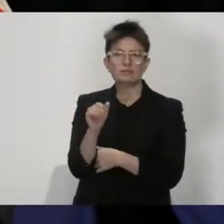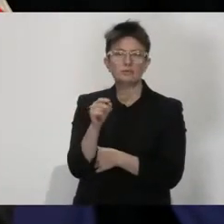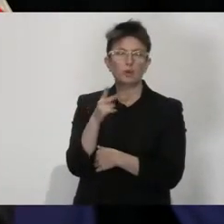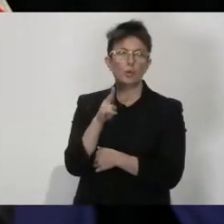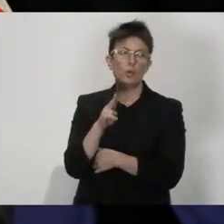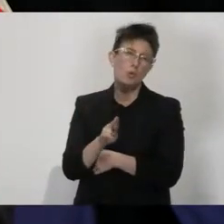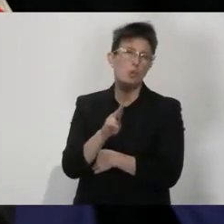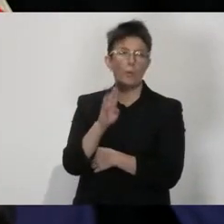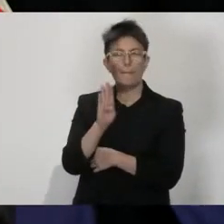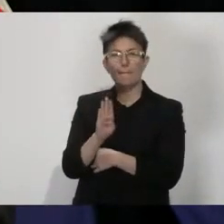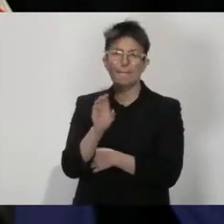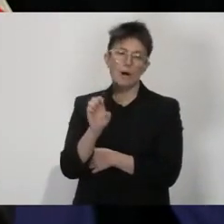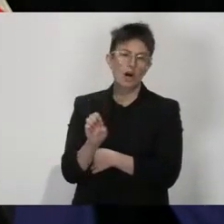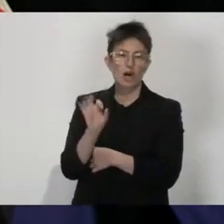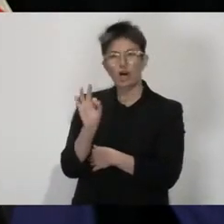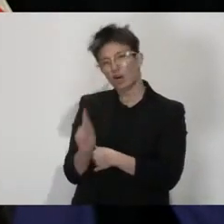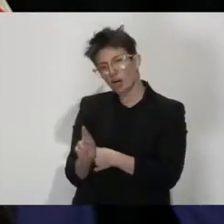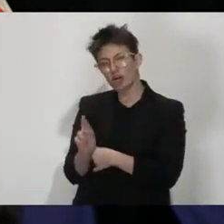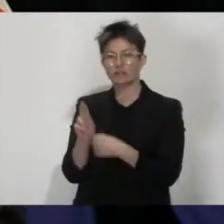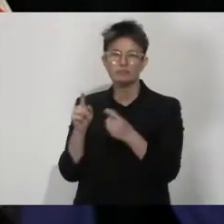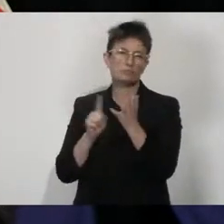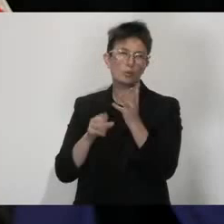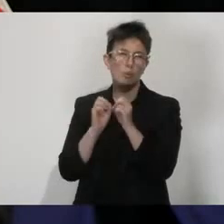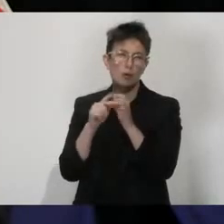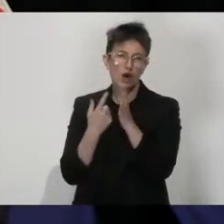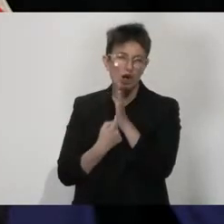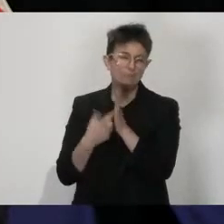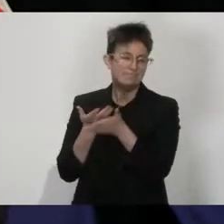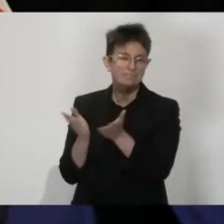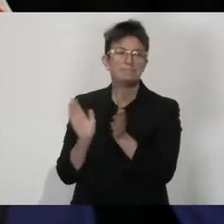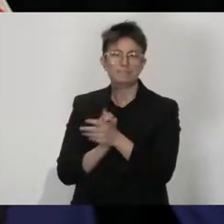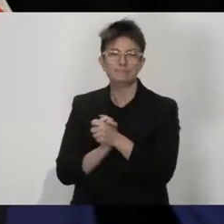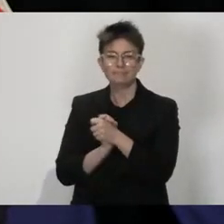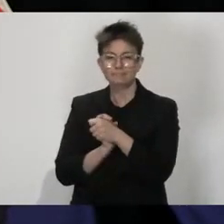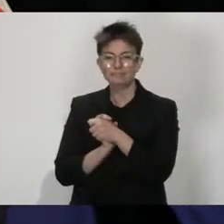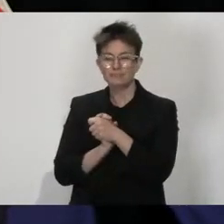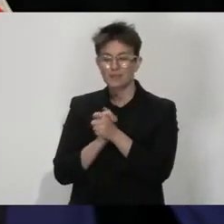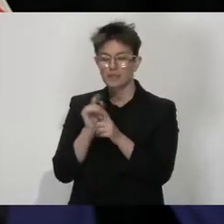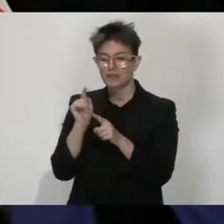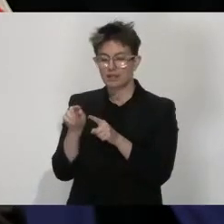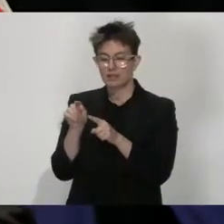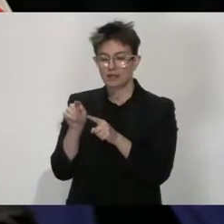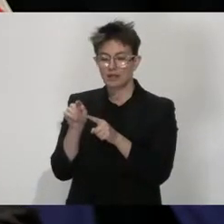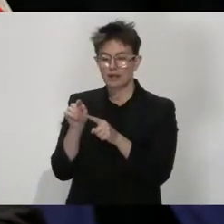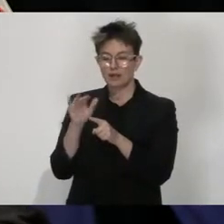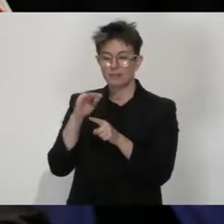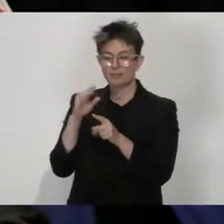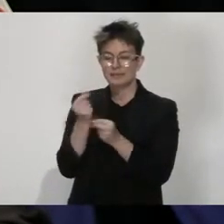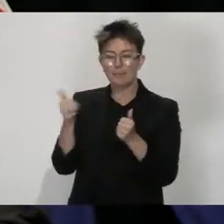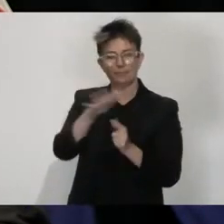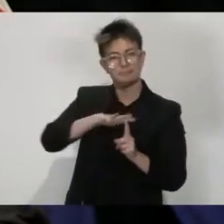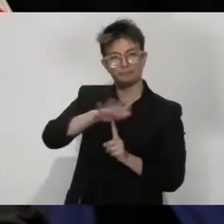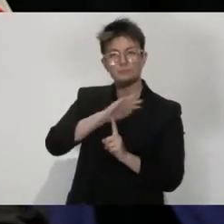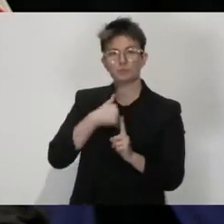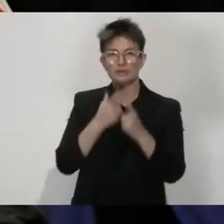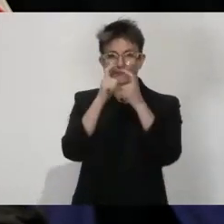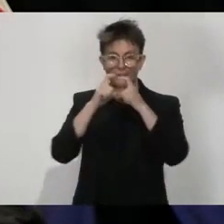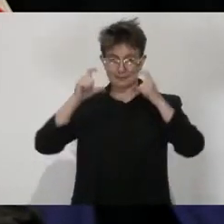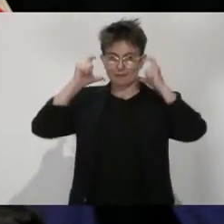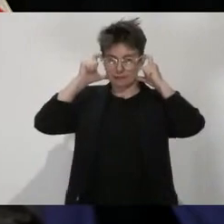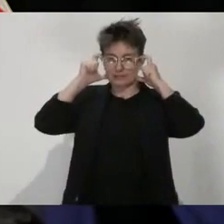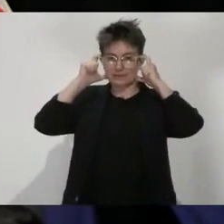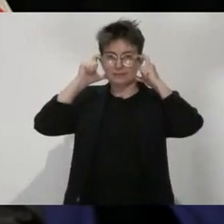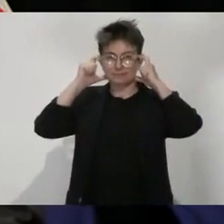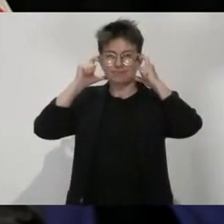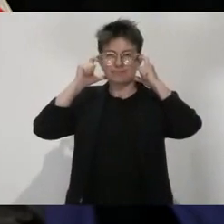for a reason, with new precautions like face coverings required in certain settings. These precautions are a small price to pay for